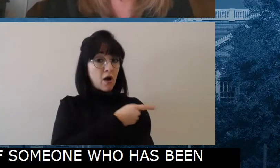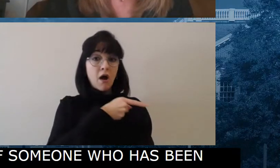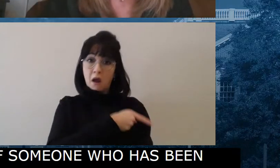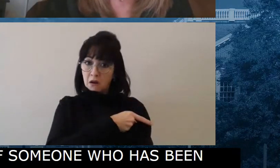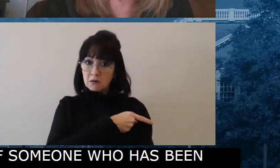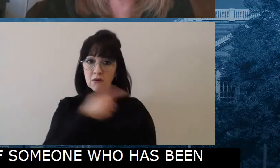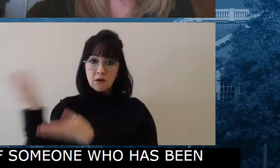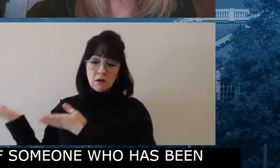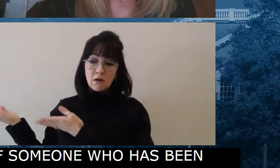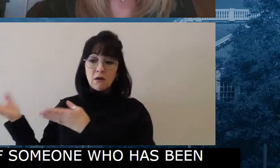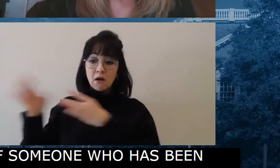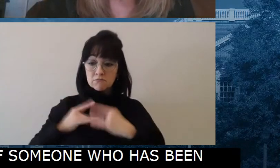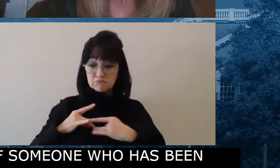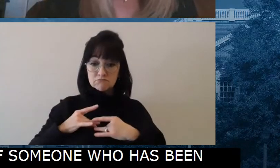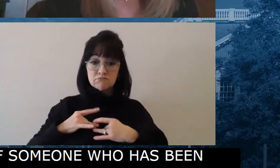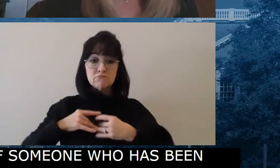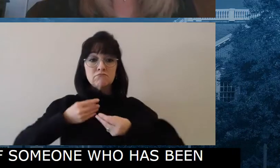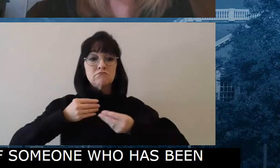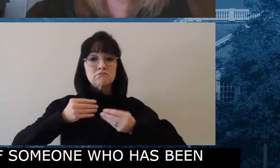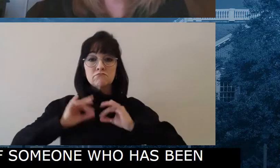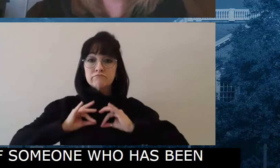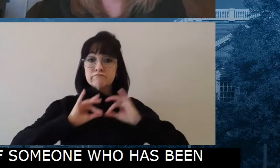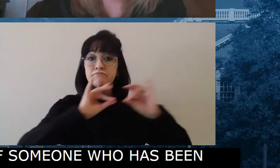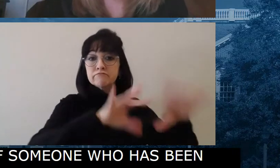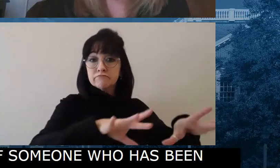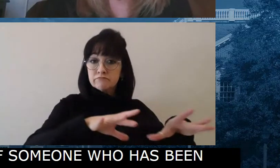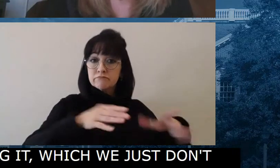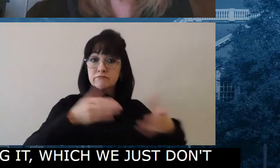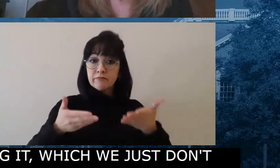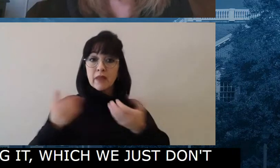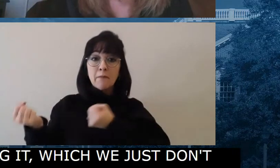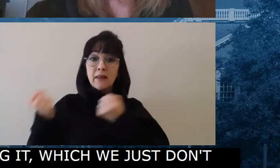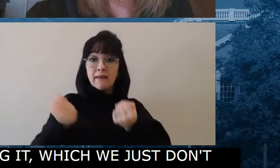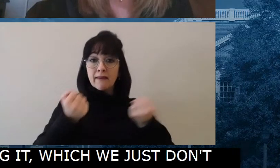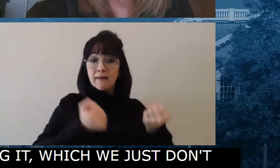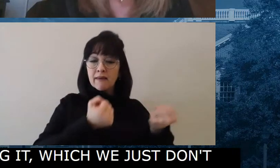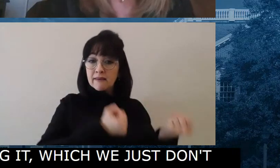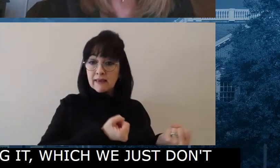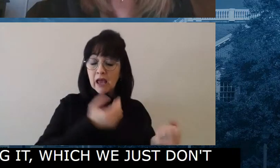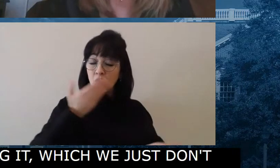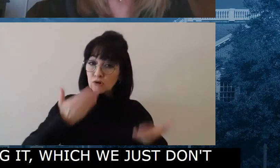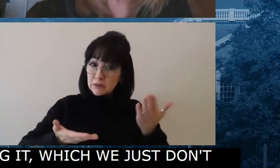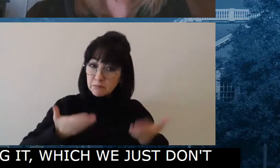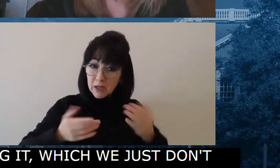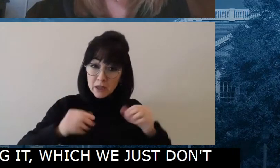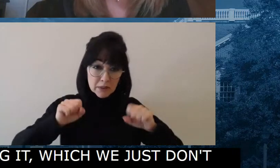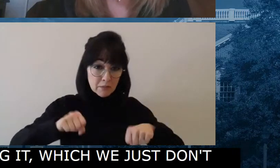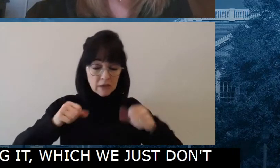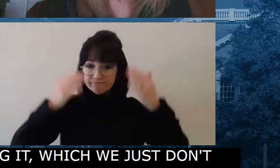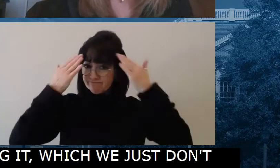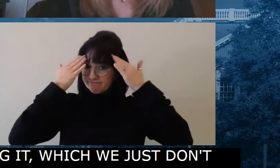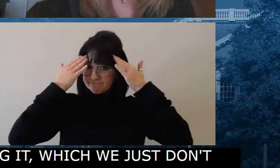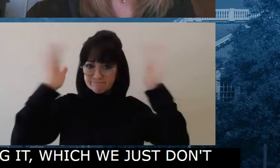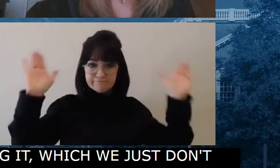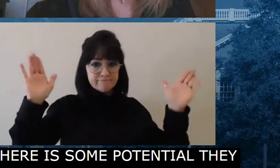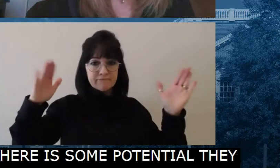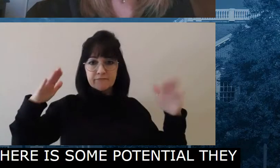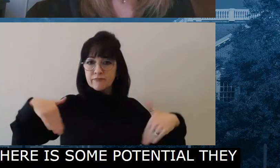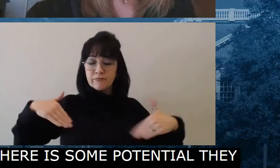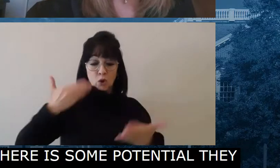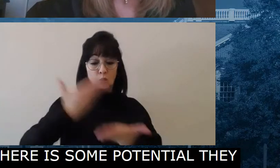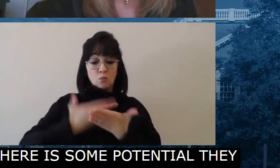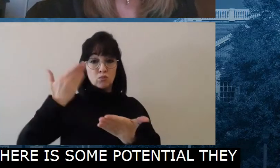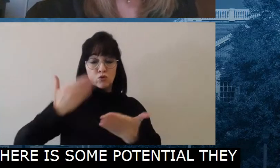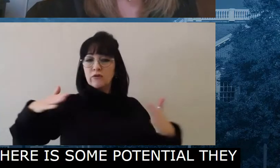fully vaccinated, there is some potential that they may become infected. While we have high levels of COVID-19